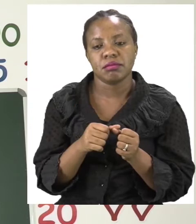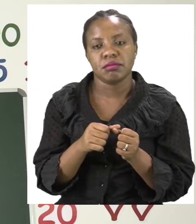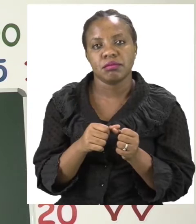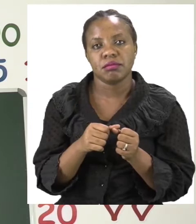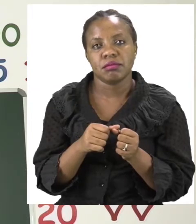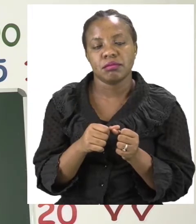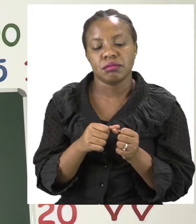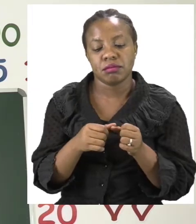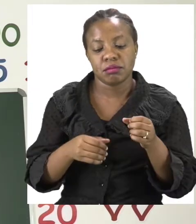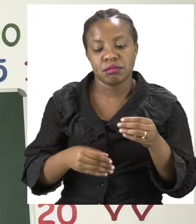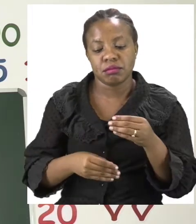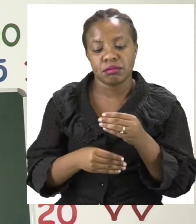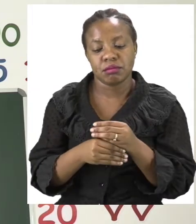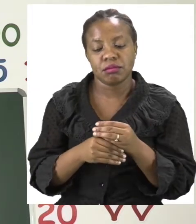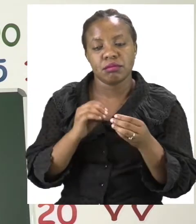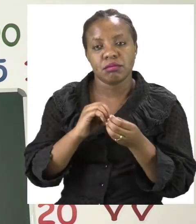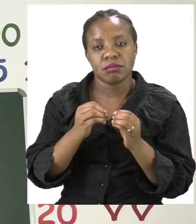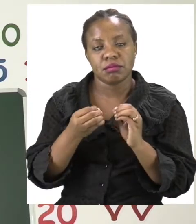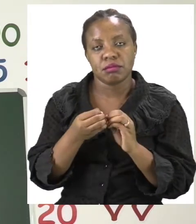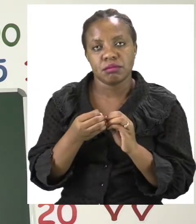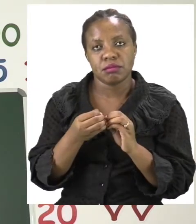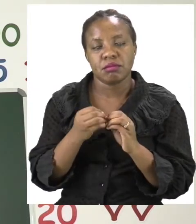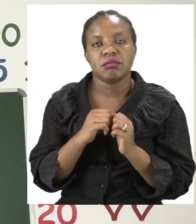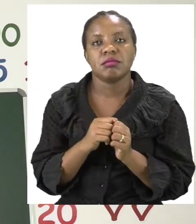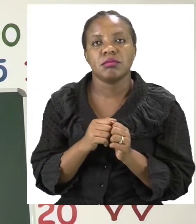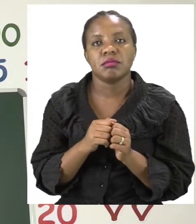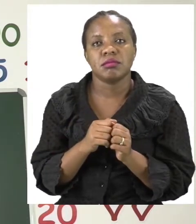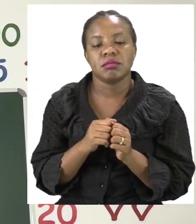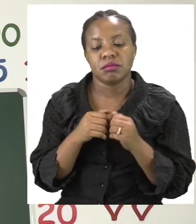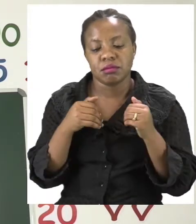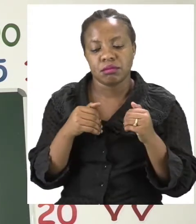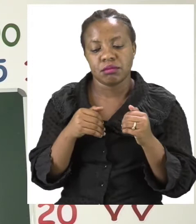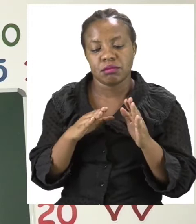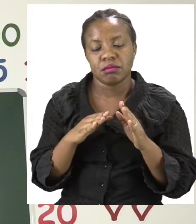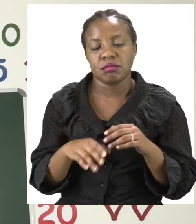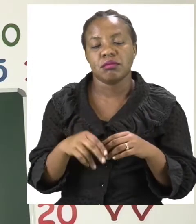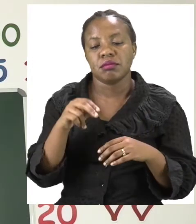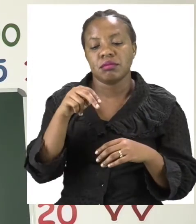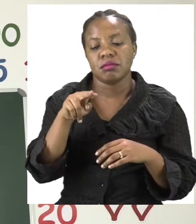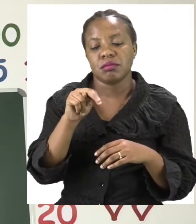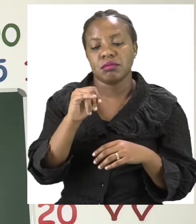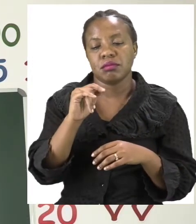numbers from one on top of the other, we start with the unit side.